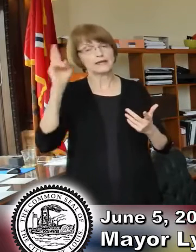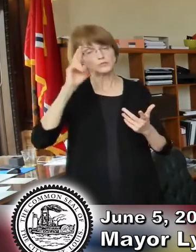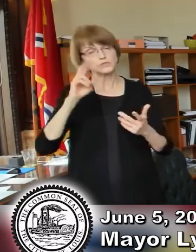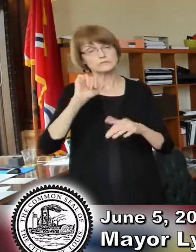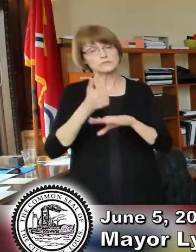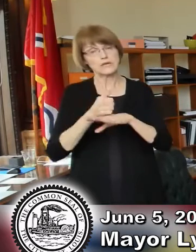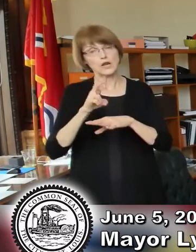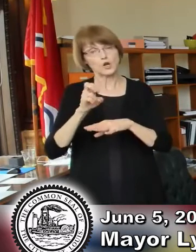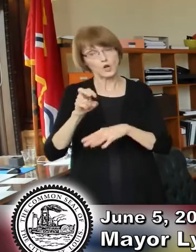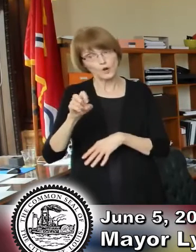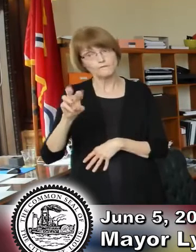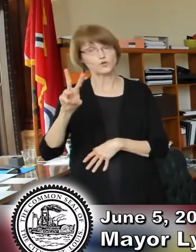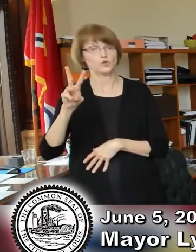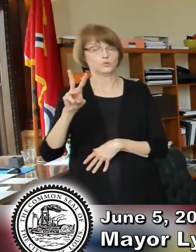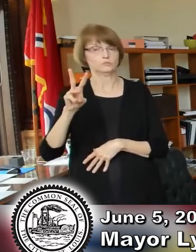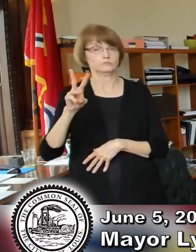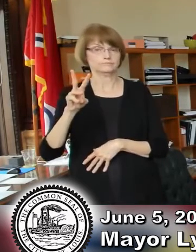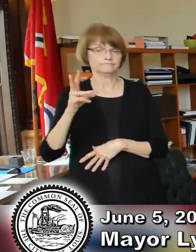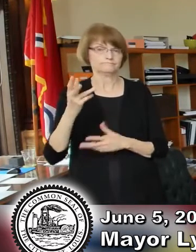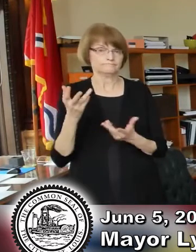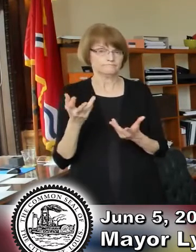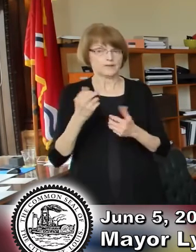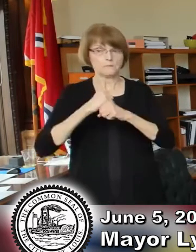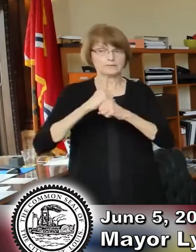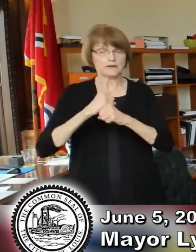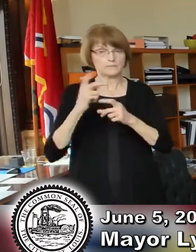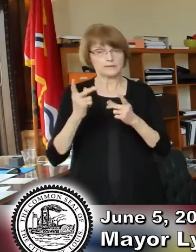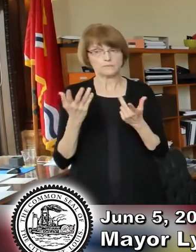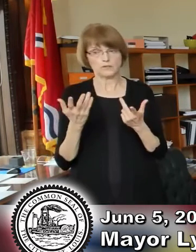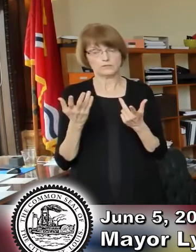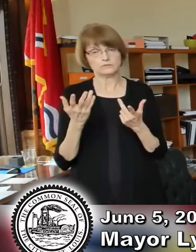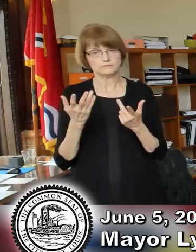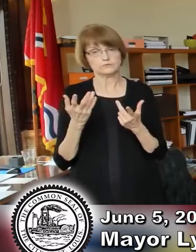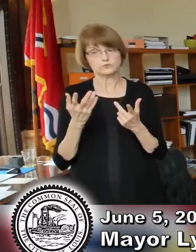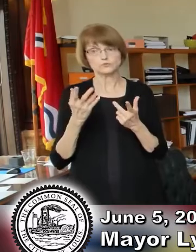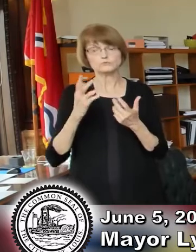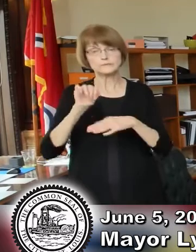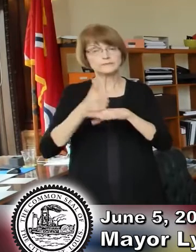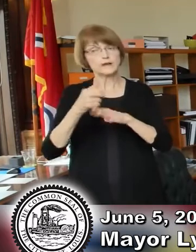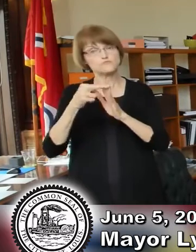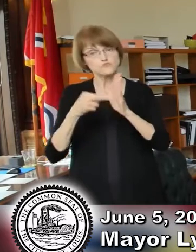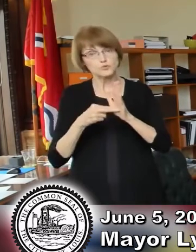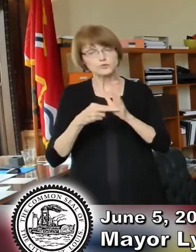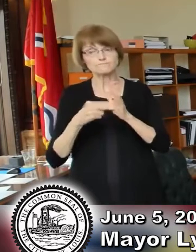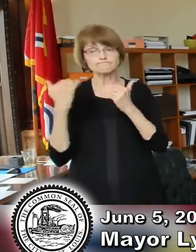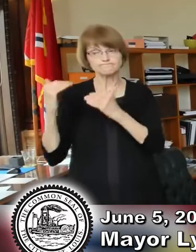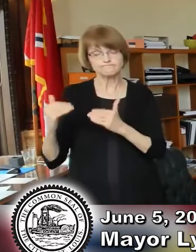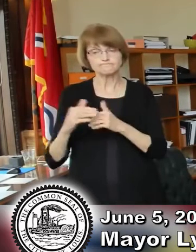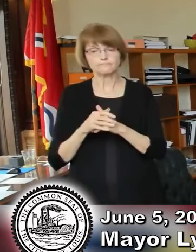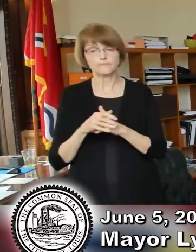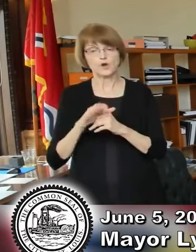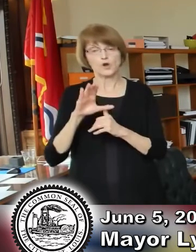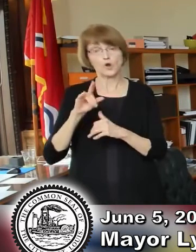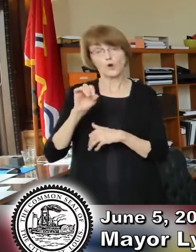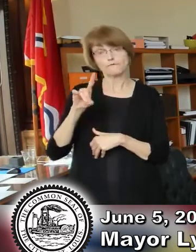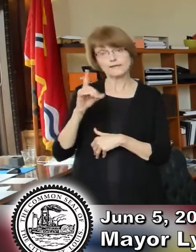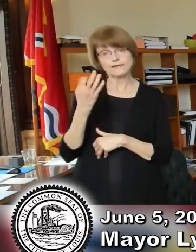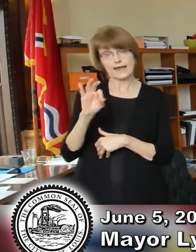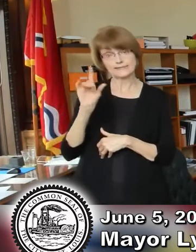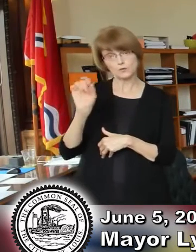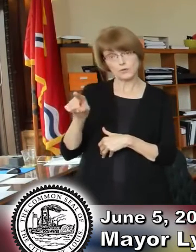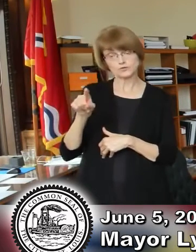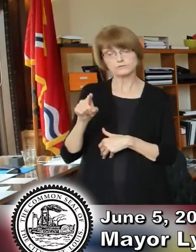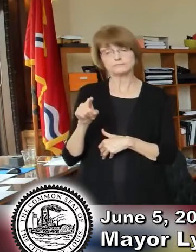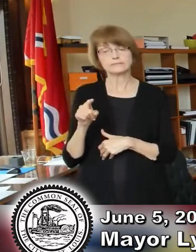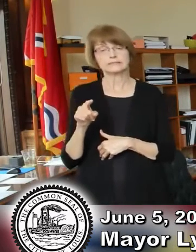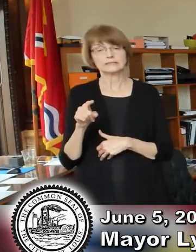the curfew, and it gives folks some parameters. COVID-19 question. Small businesses